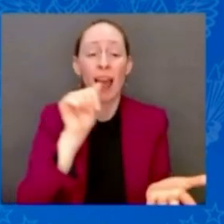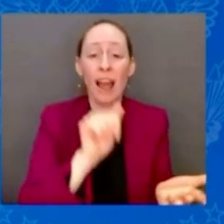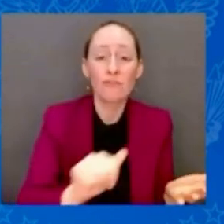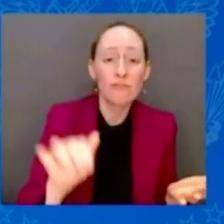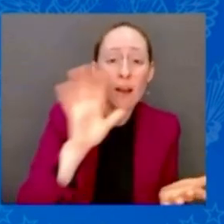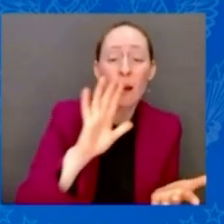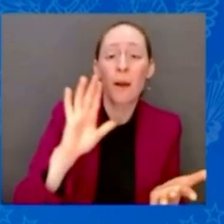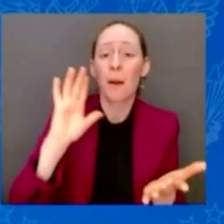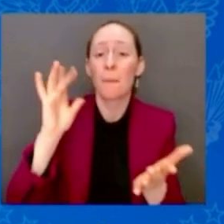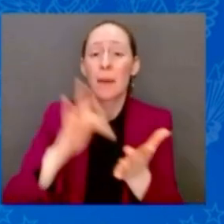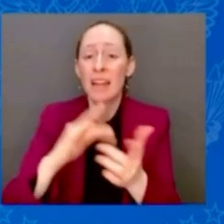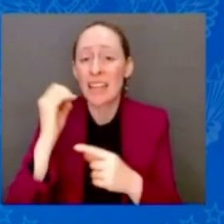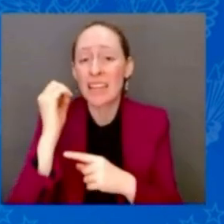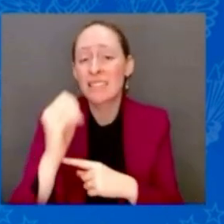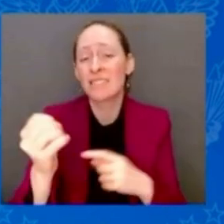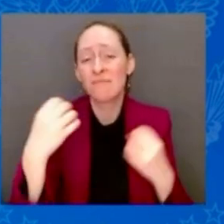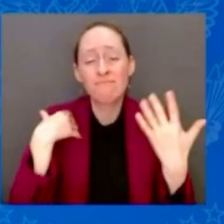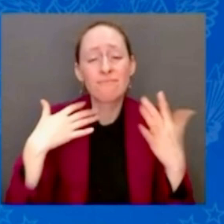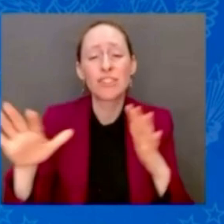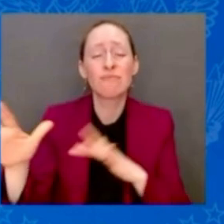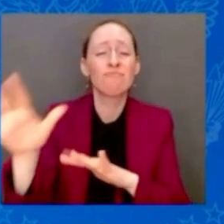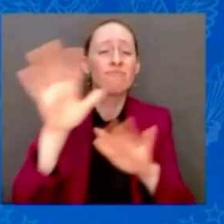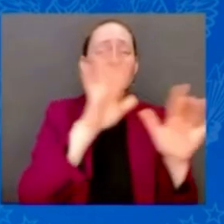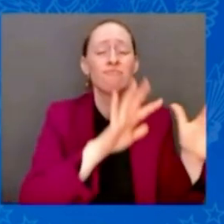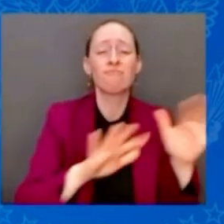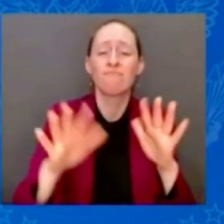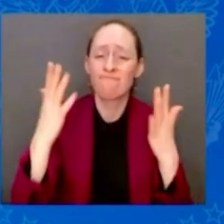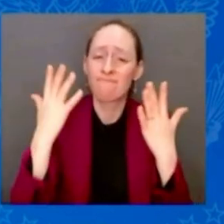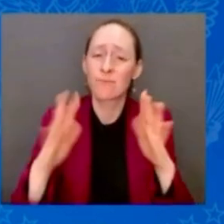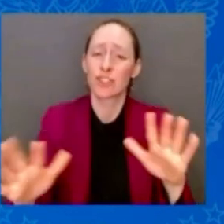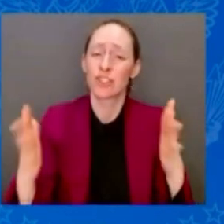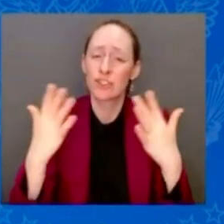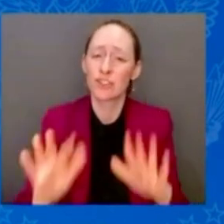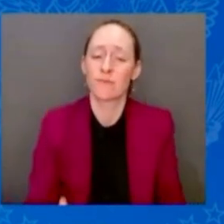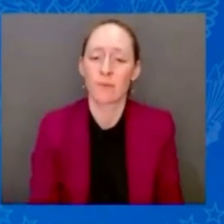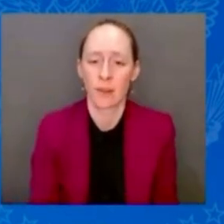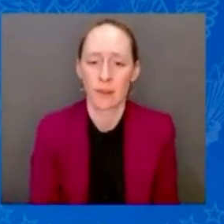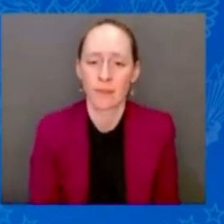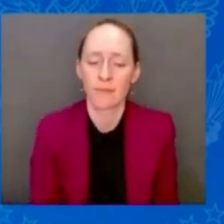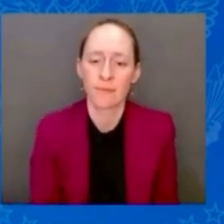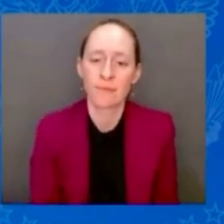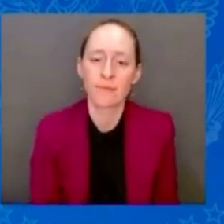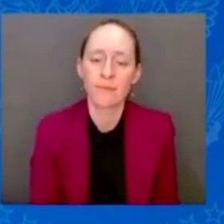to sign the Federal Firefighters Fairness Act, giving more than 10,000 federal